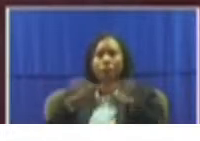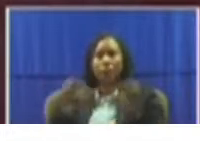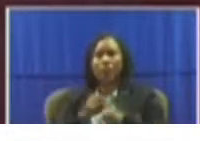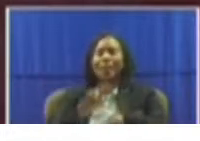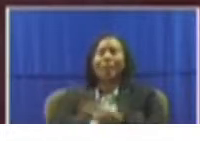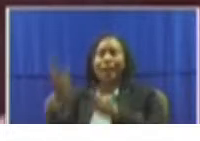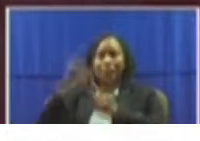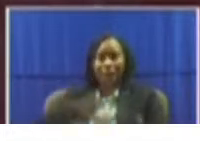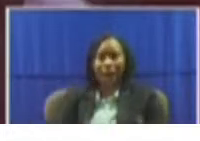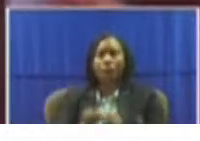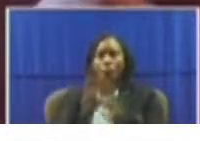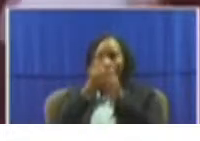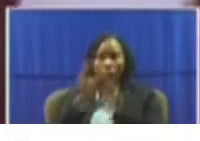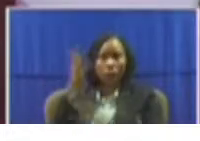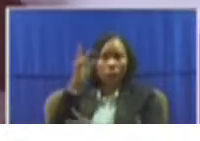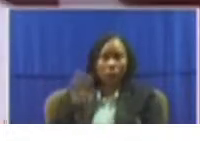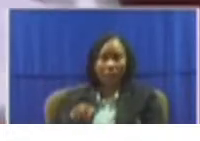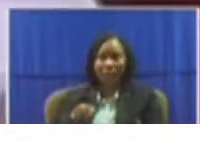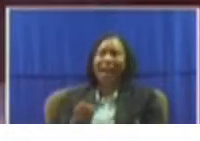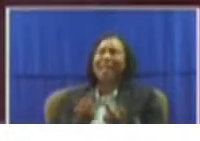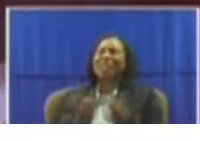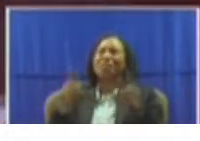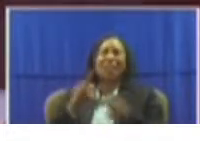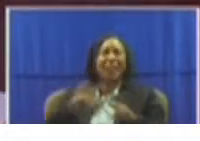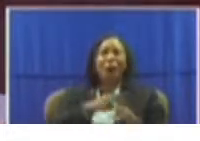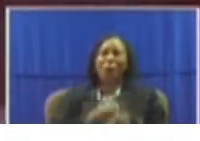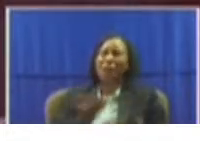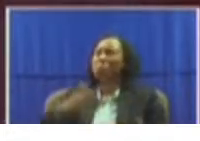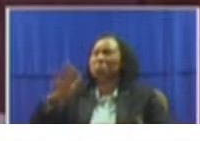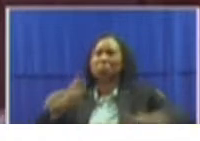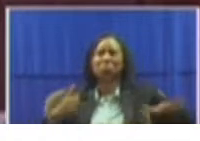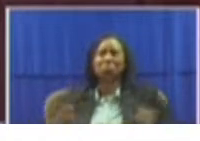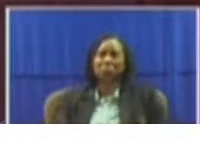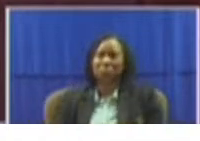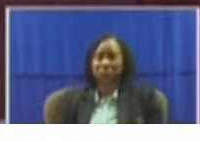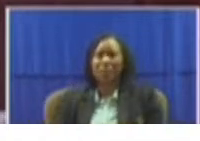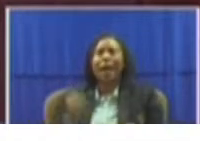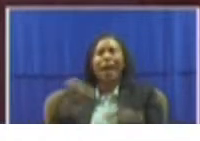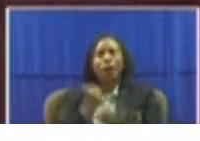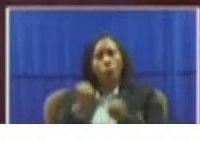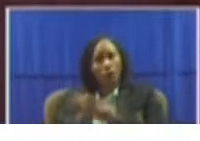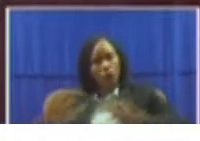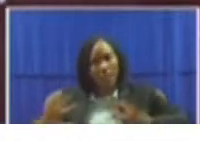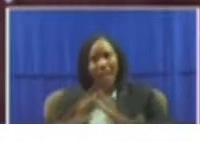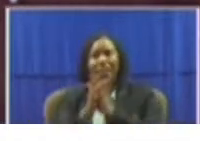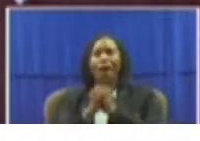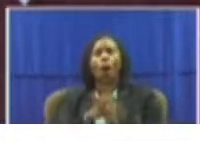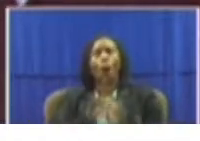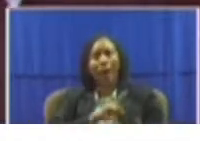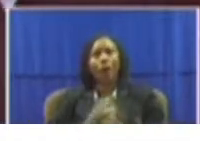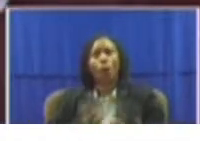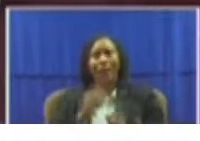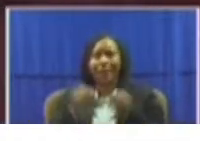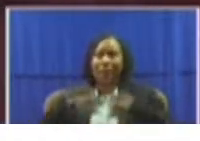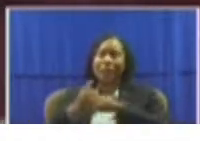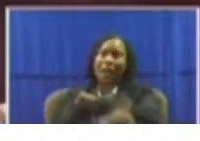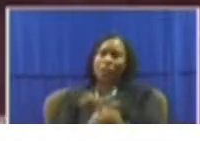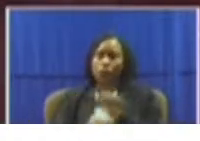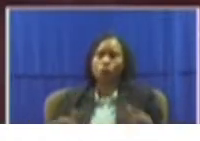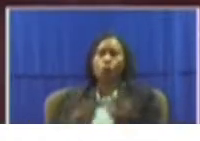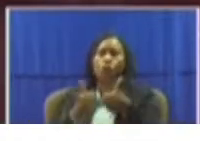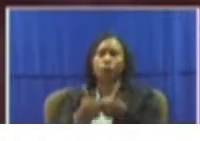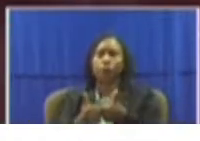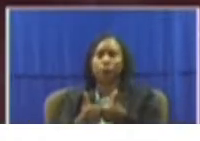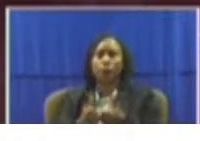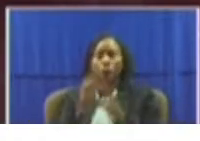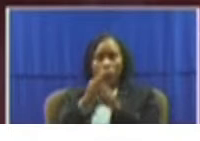Speaker, to put our differences aside and work together for the good of this country. Honorable Steenhuisen, if you came to